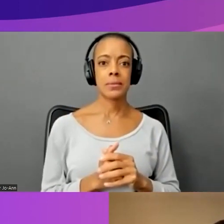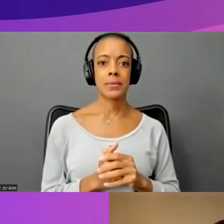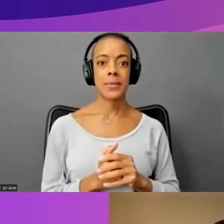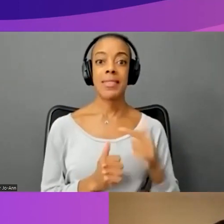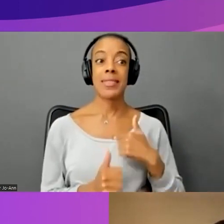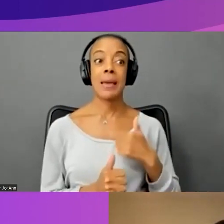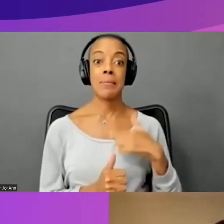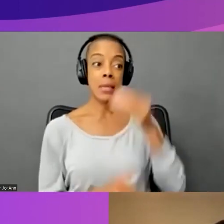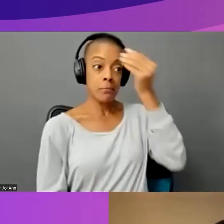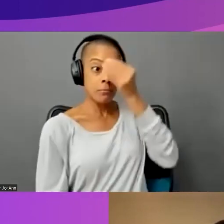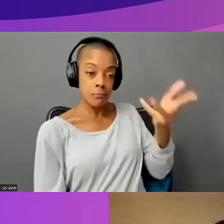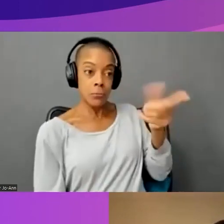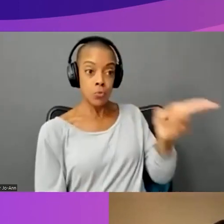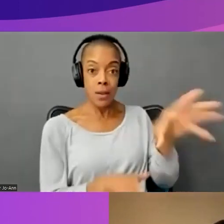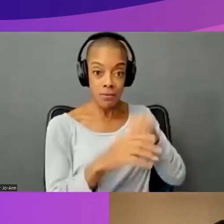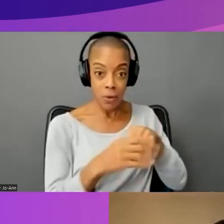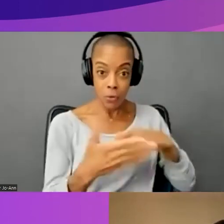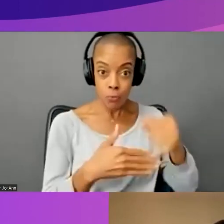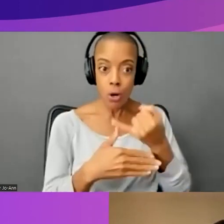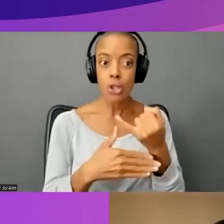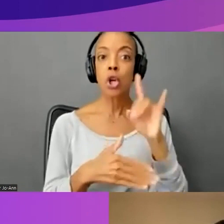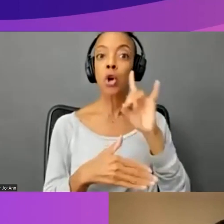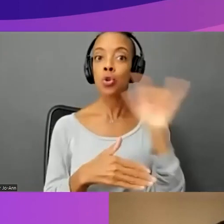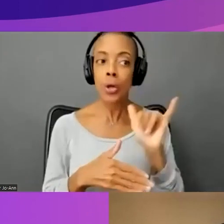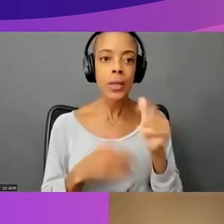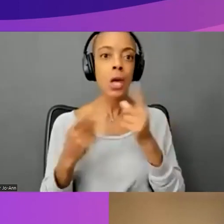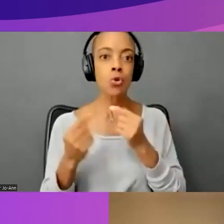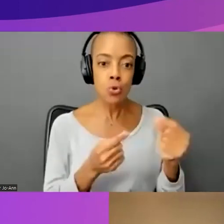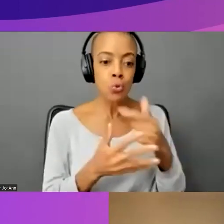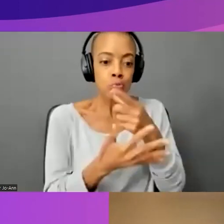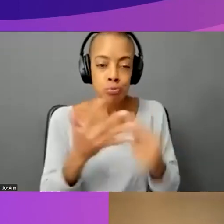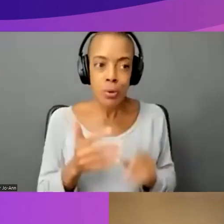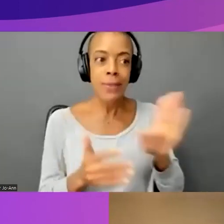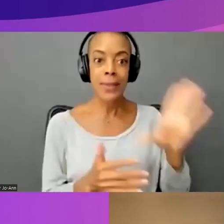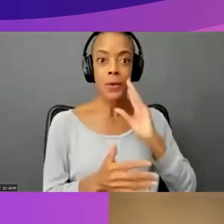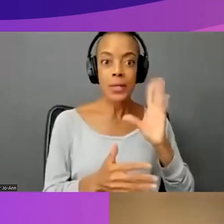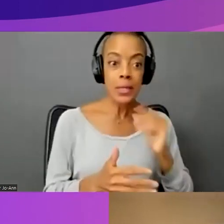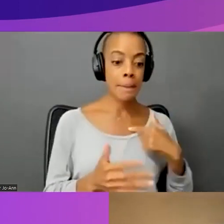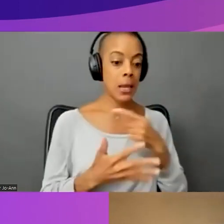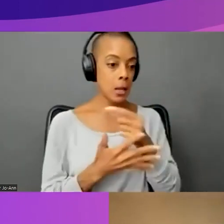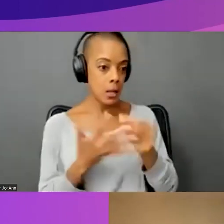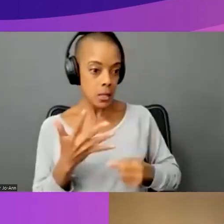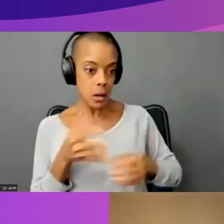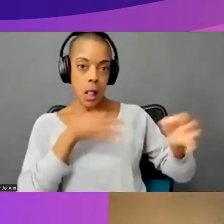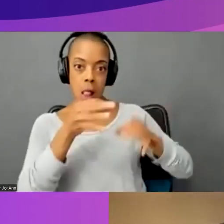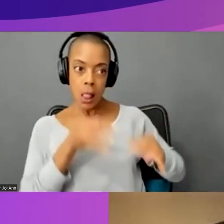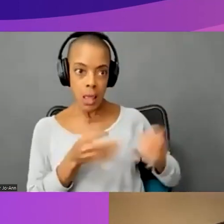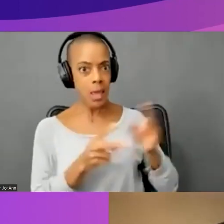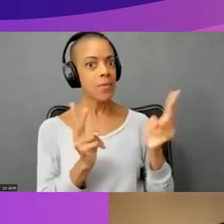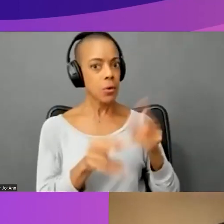study. How am I going to use their experiences? Because it was really important that they also knew